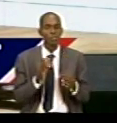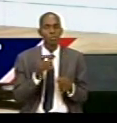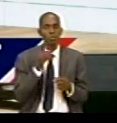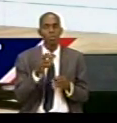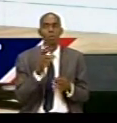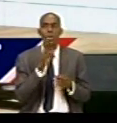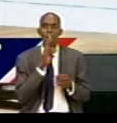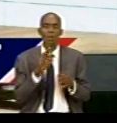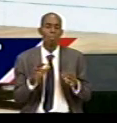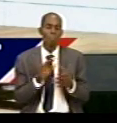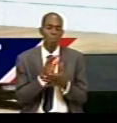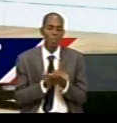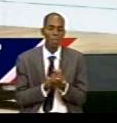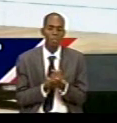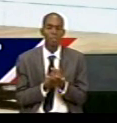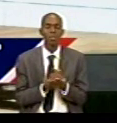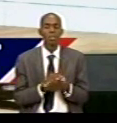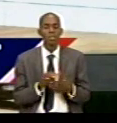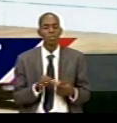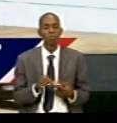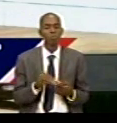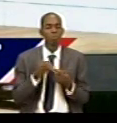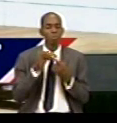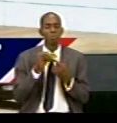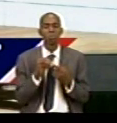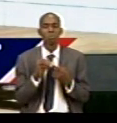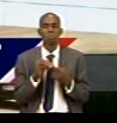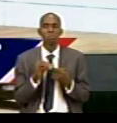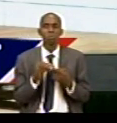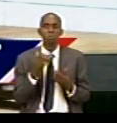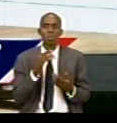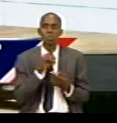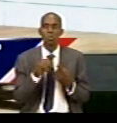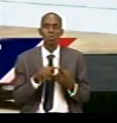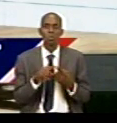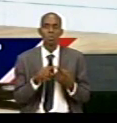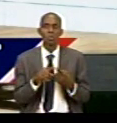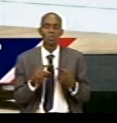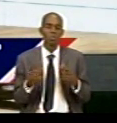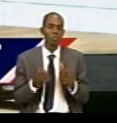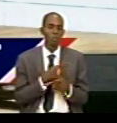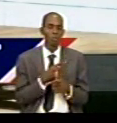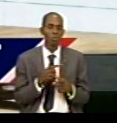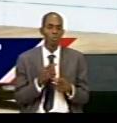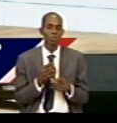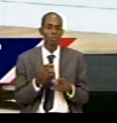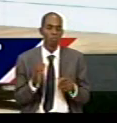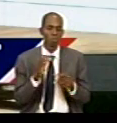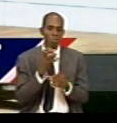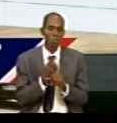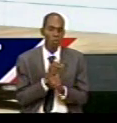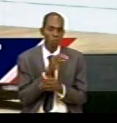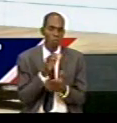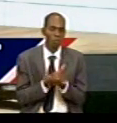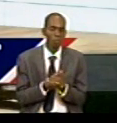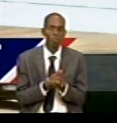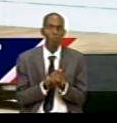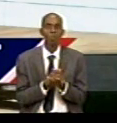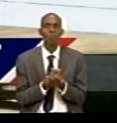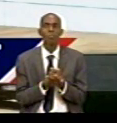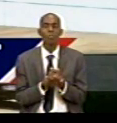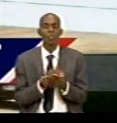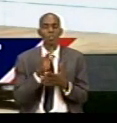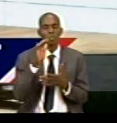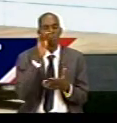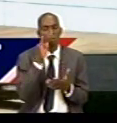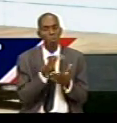married, especially when you first get married, your bride or your